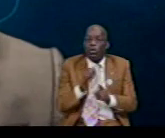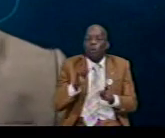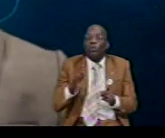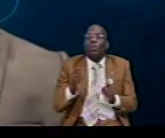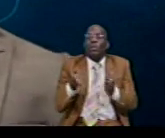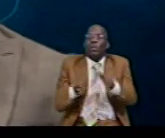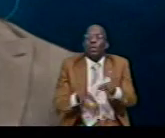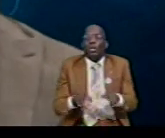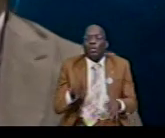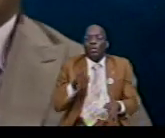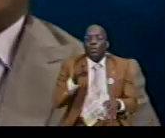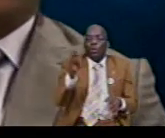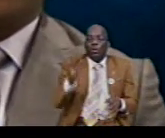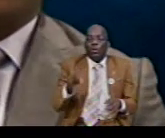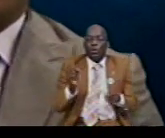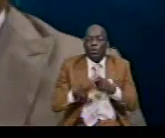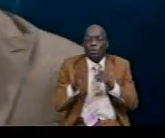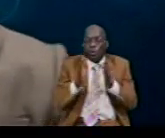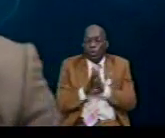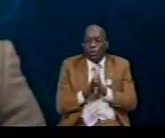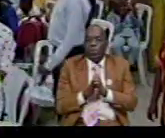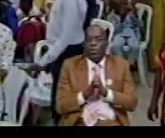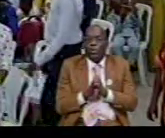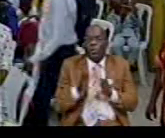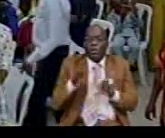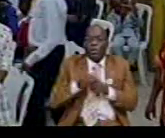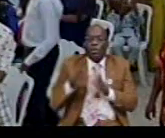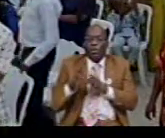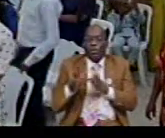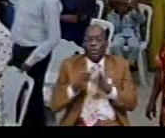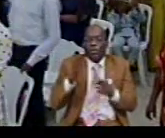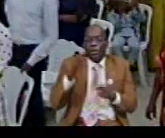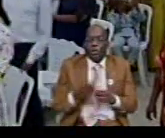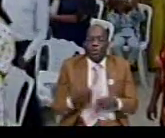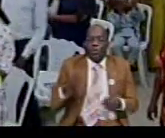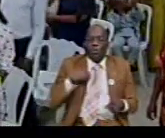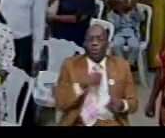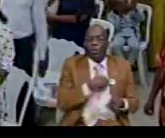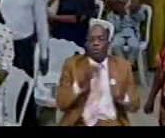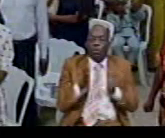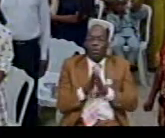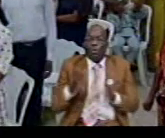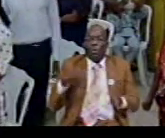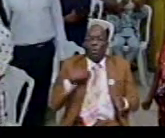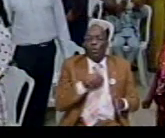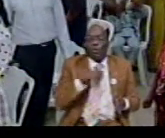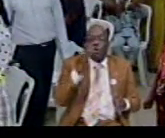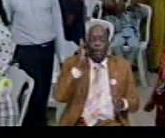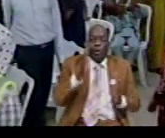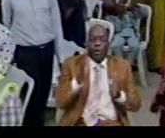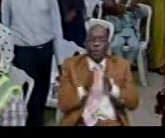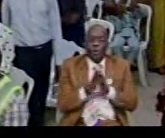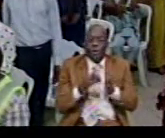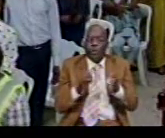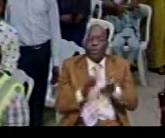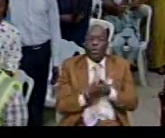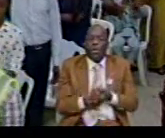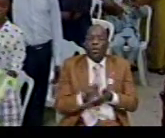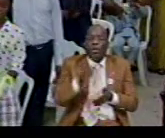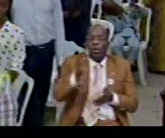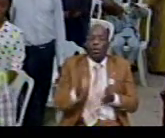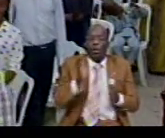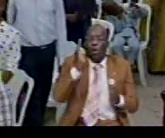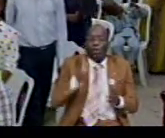In Jesus' mighty name, we pray. Now we are going to pray that God will help those that have been displaced,